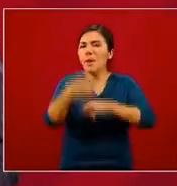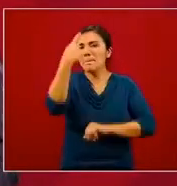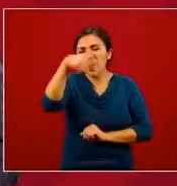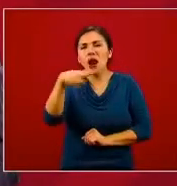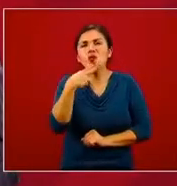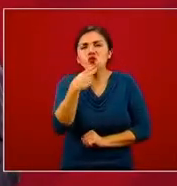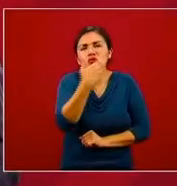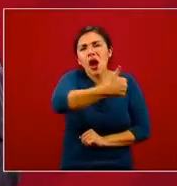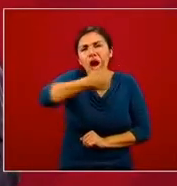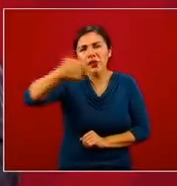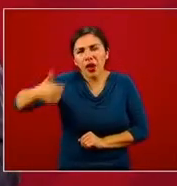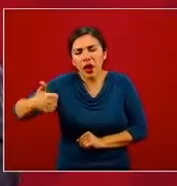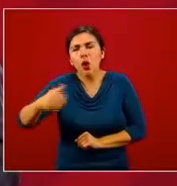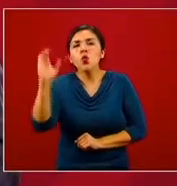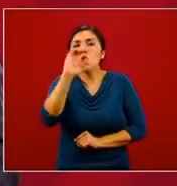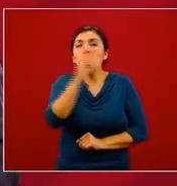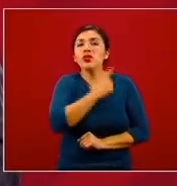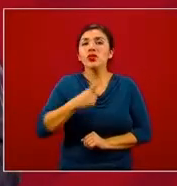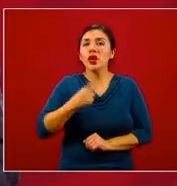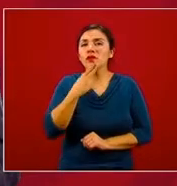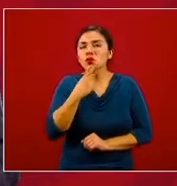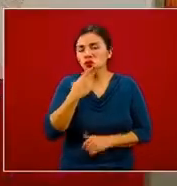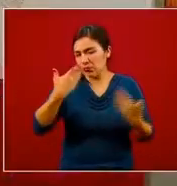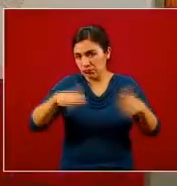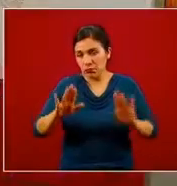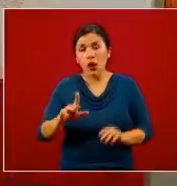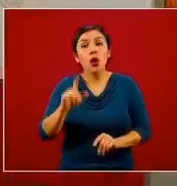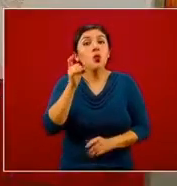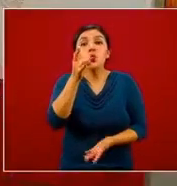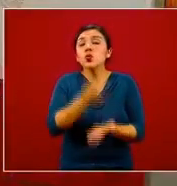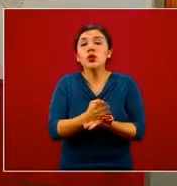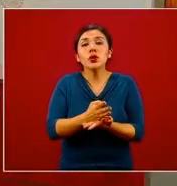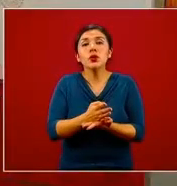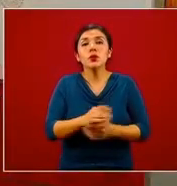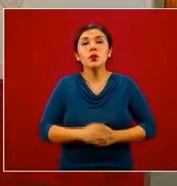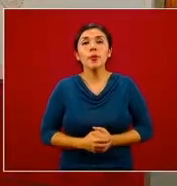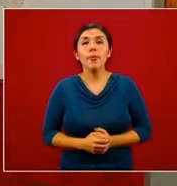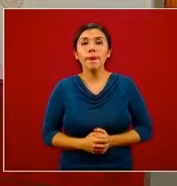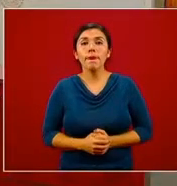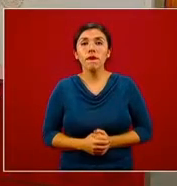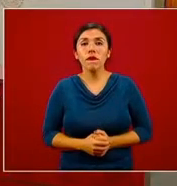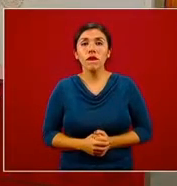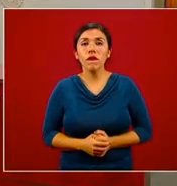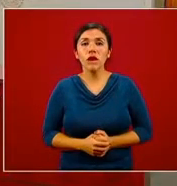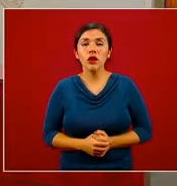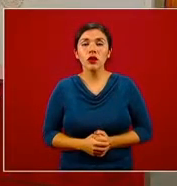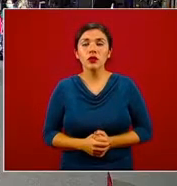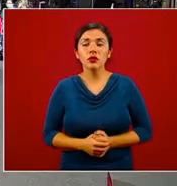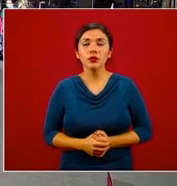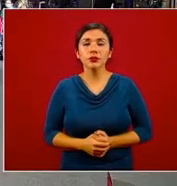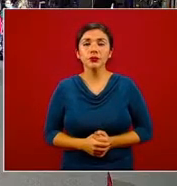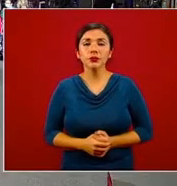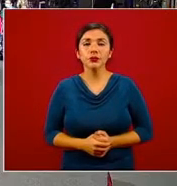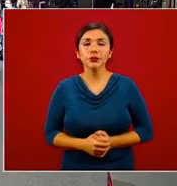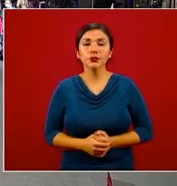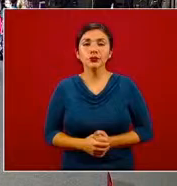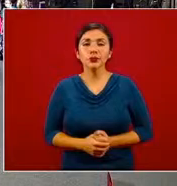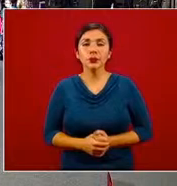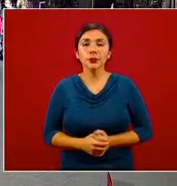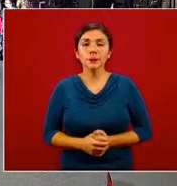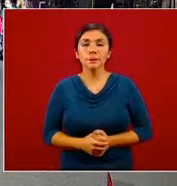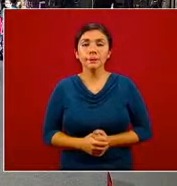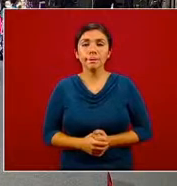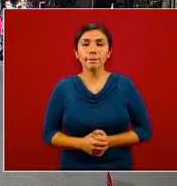Serological testing? I know I owe you that explanation, but I can't give a really detailed explanation when they